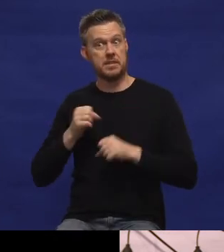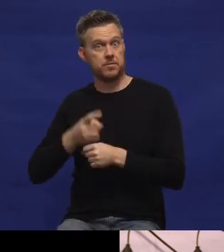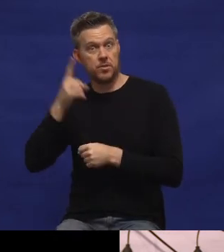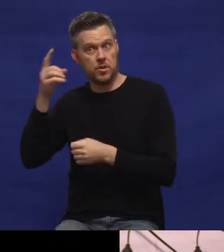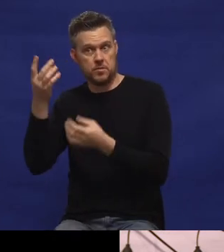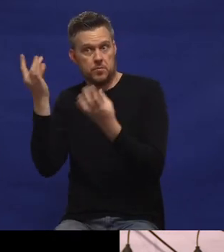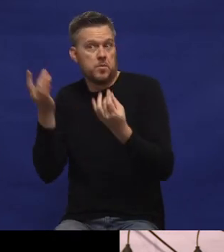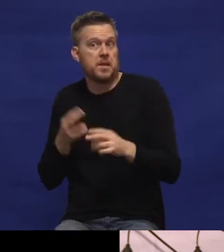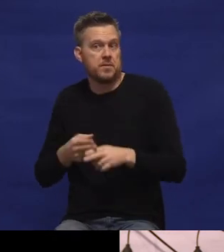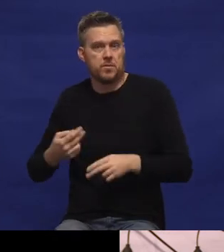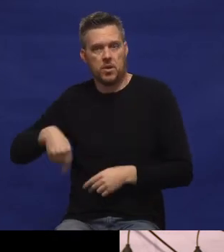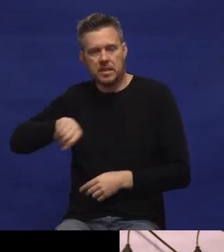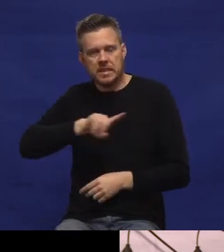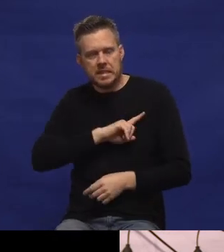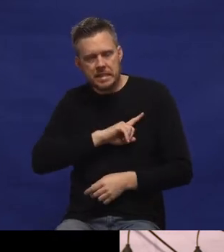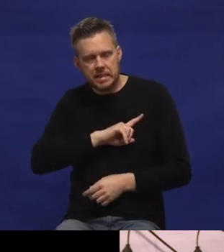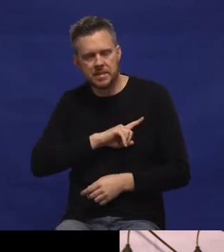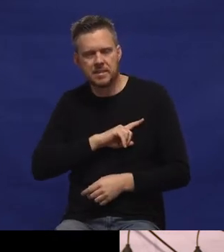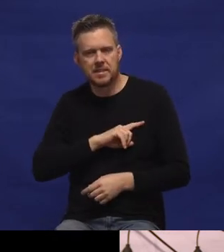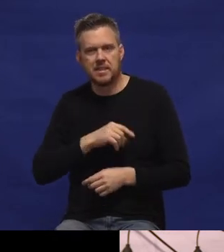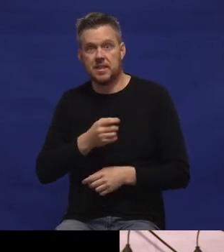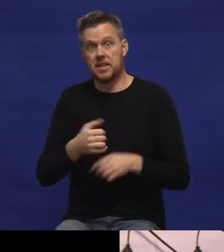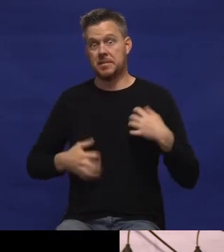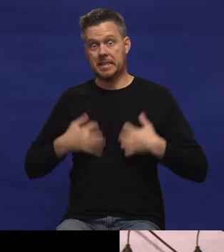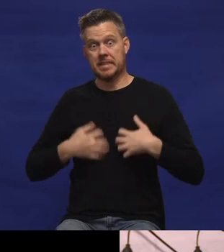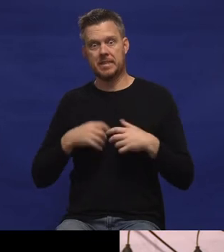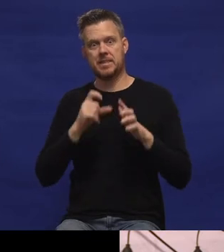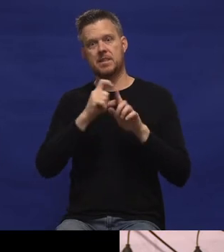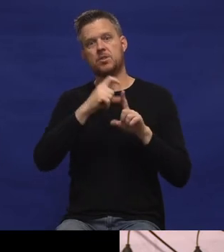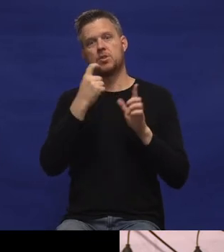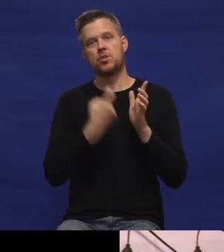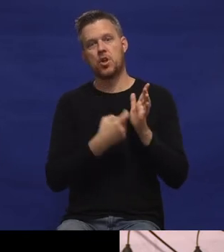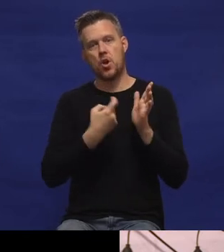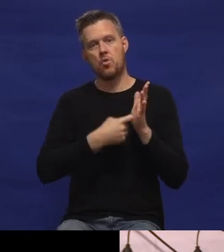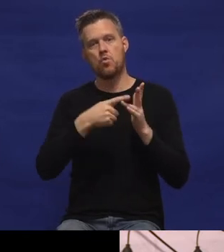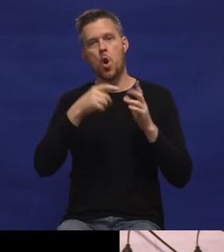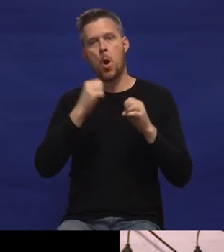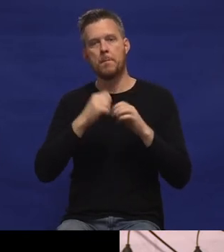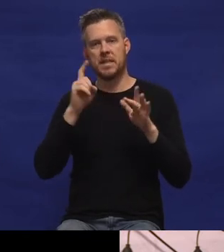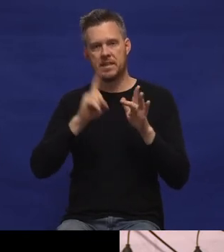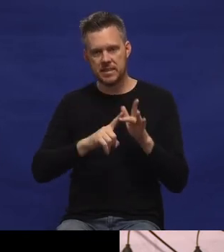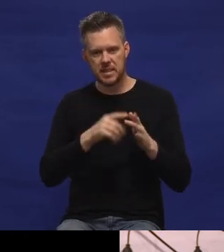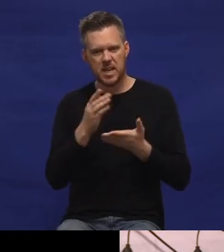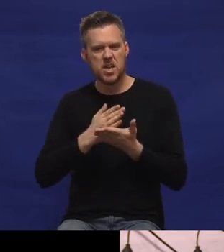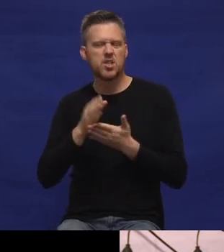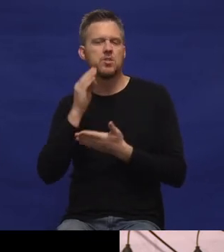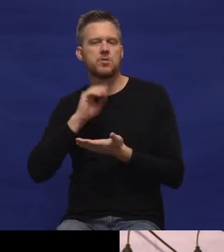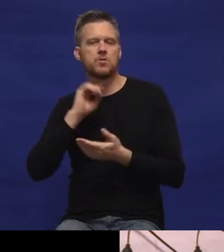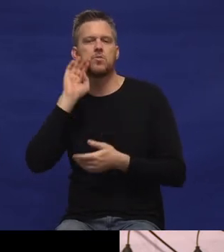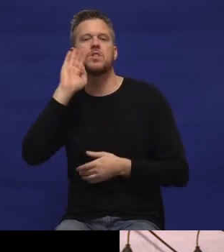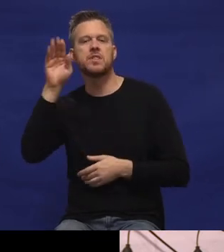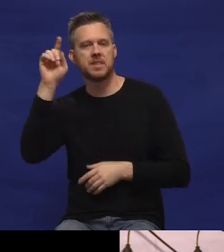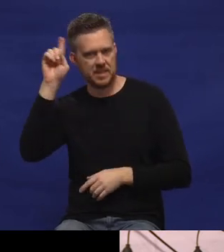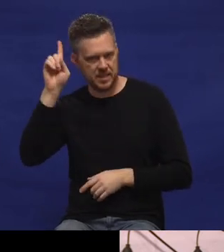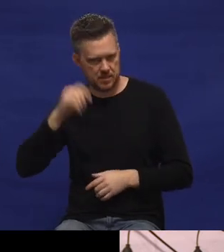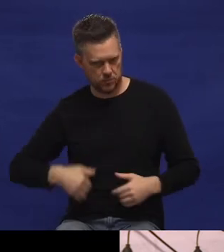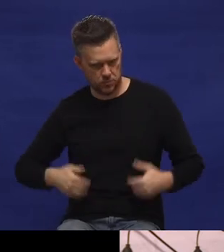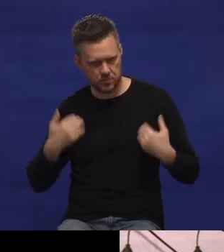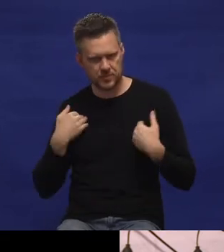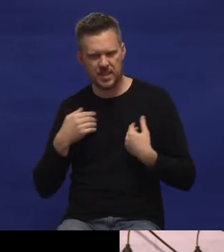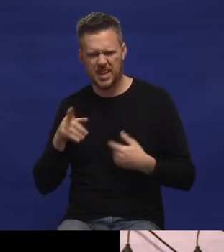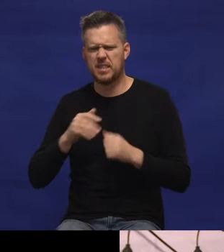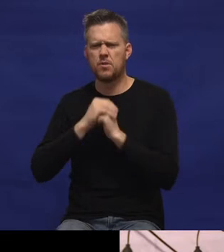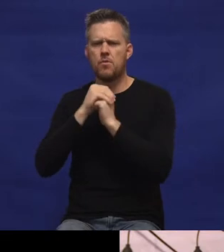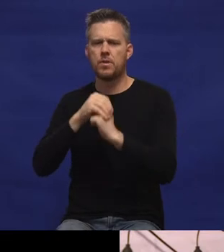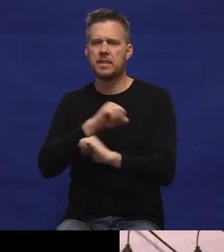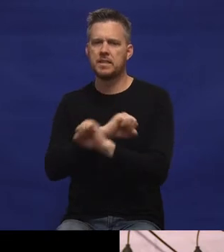really excited that Dr. Robi is going to be sharing the word this morning. He's such a friend of our church, such a brilliant